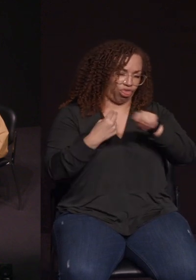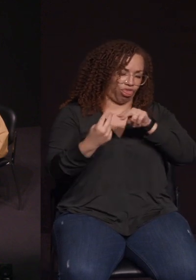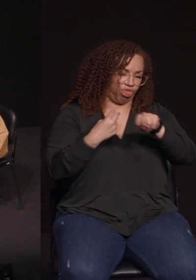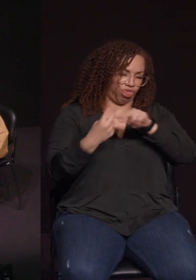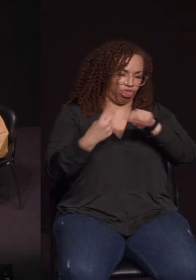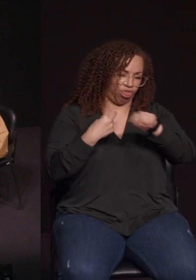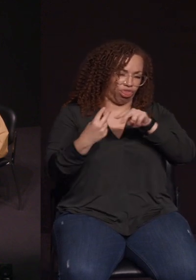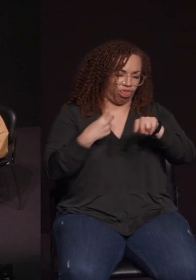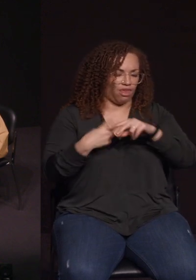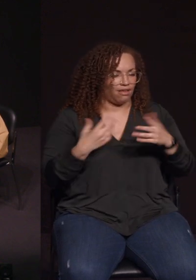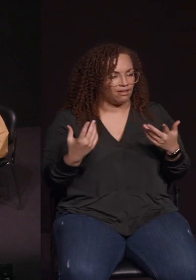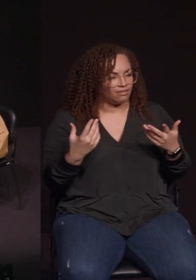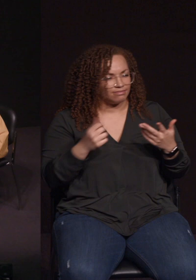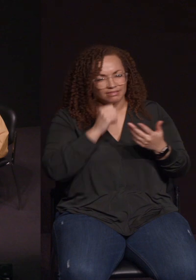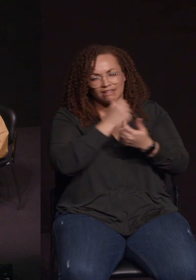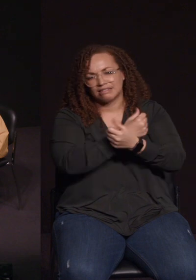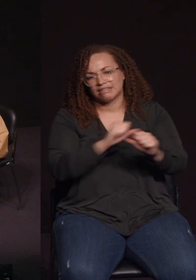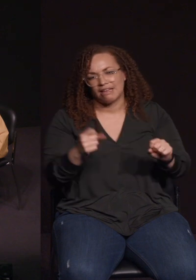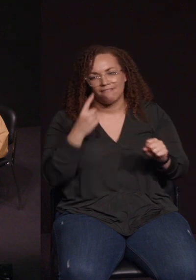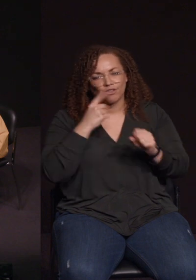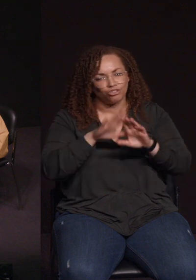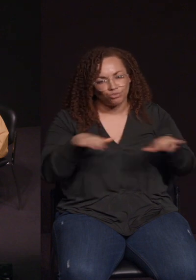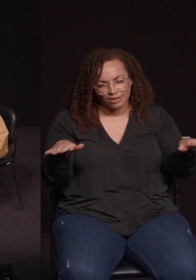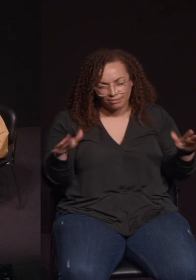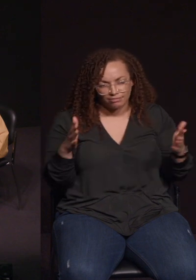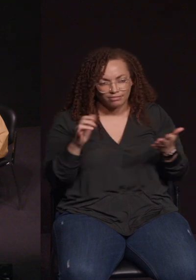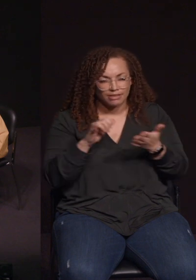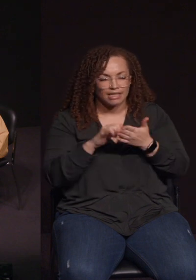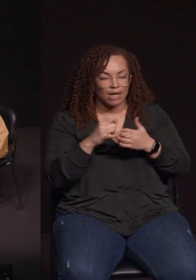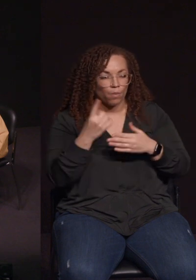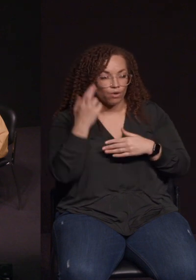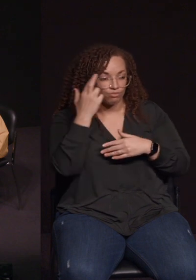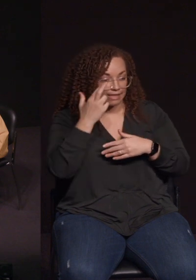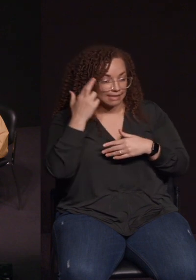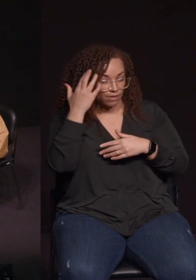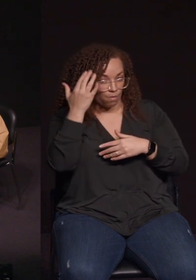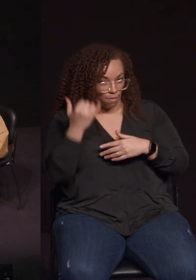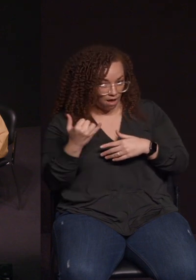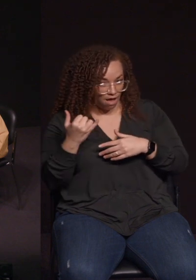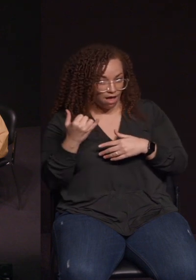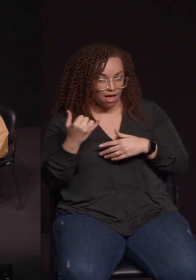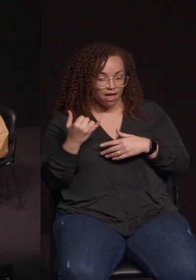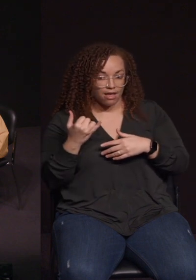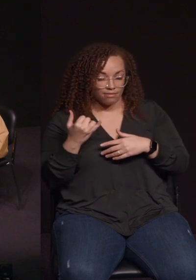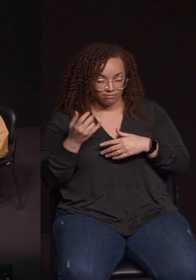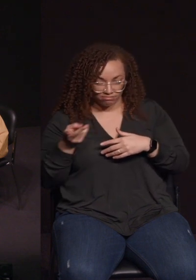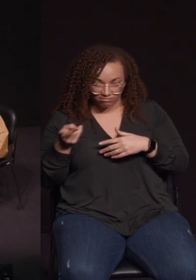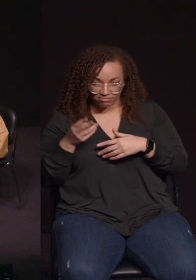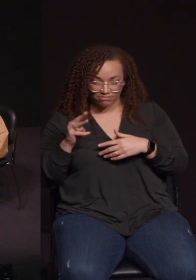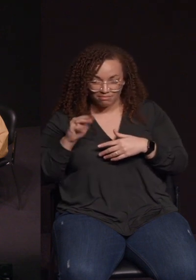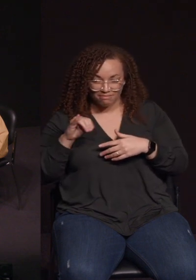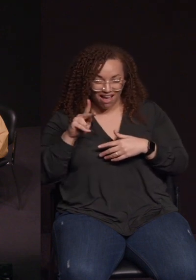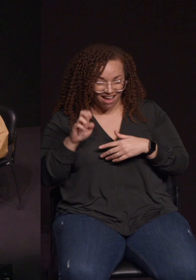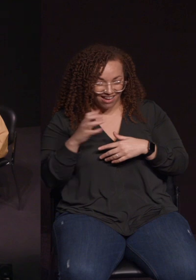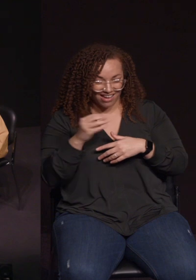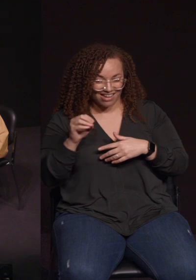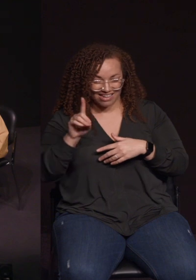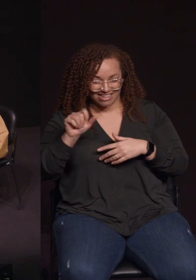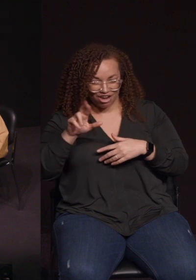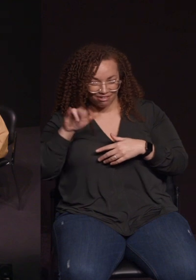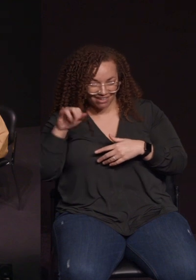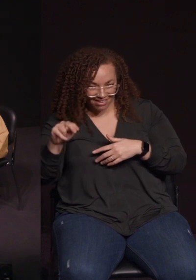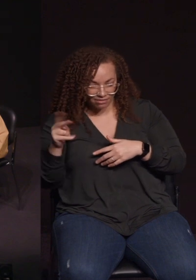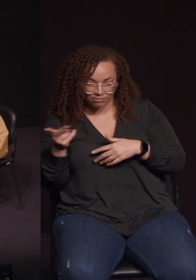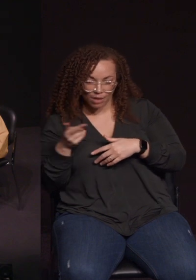That be one of the reasons that Mike and Dorian were walking down the middle of the street. That particular summer, the street,